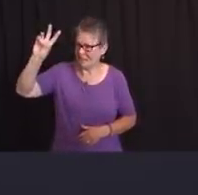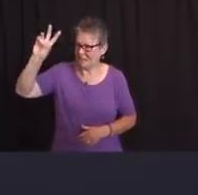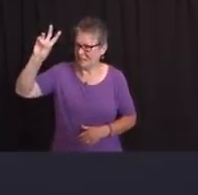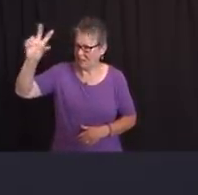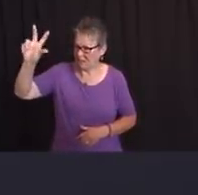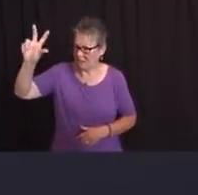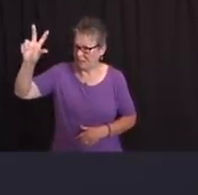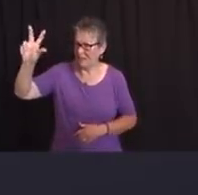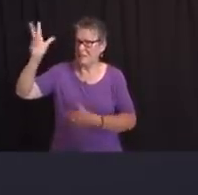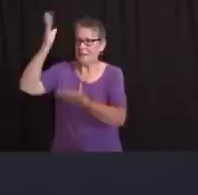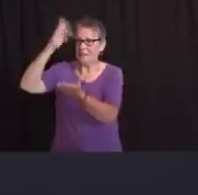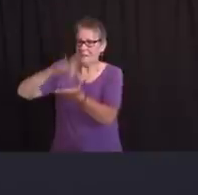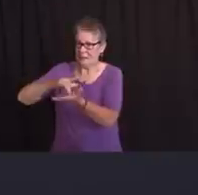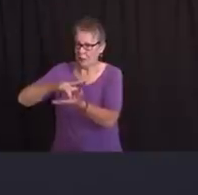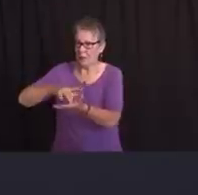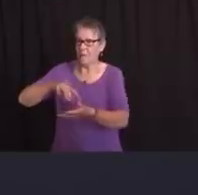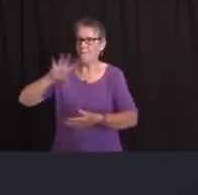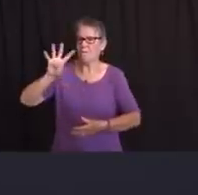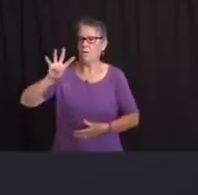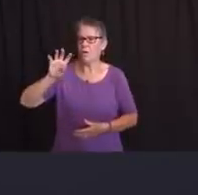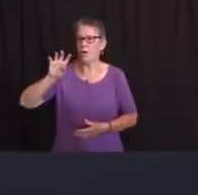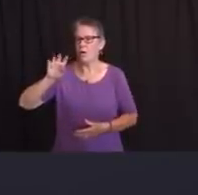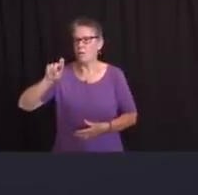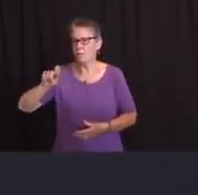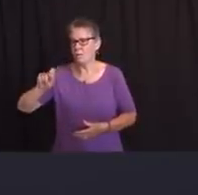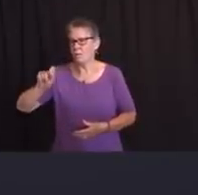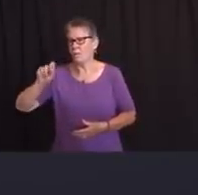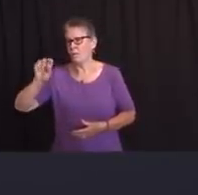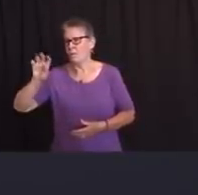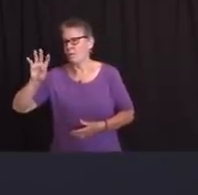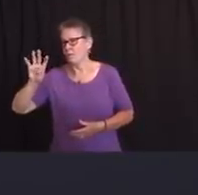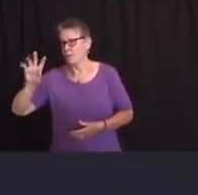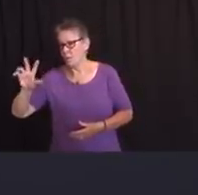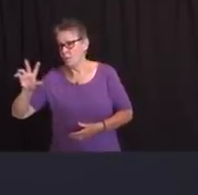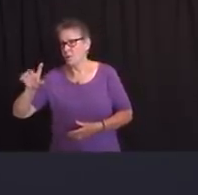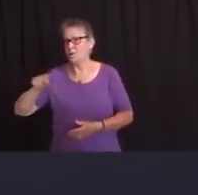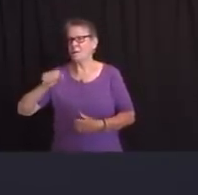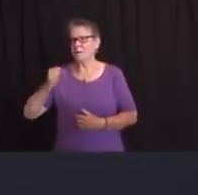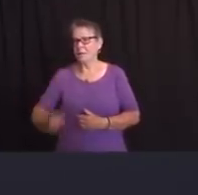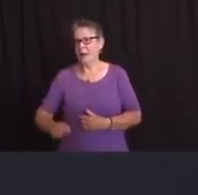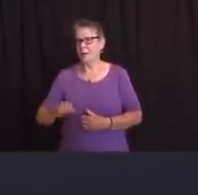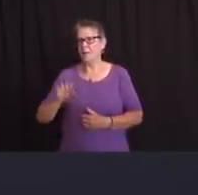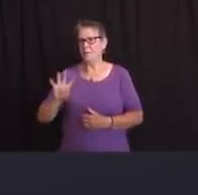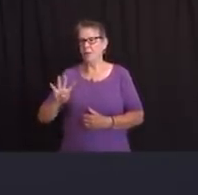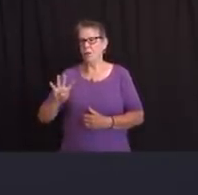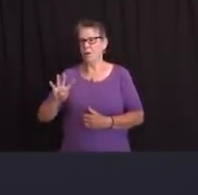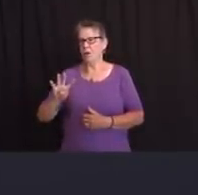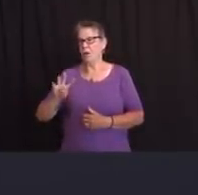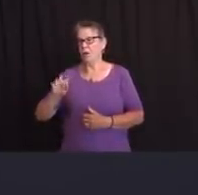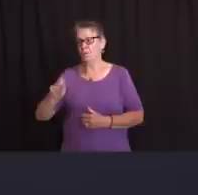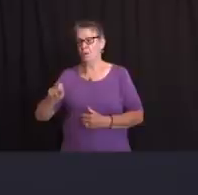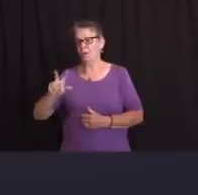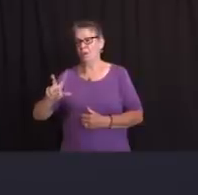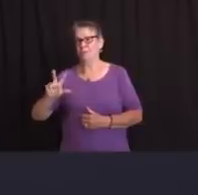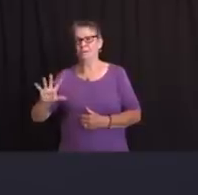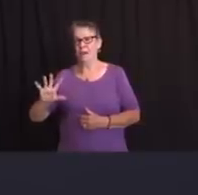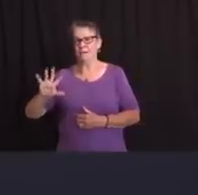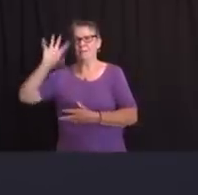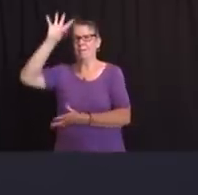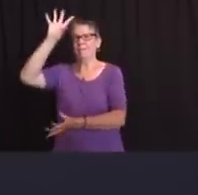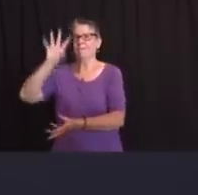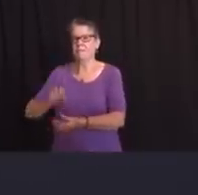central 4.51%, and southern part of the state 4.35%. So that concludes my daily